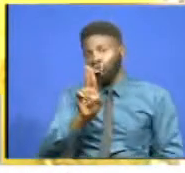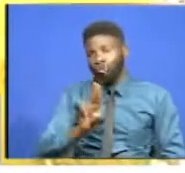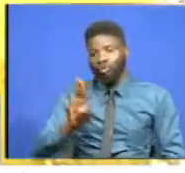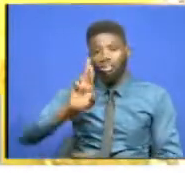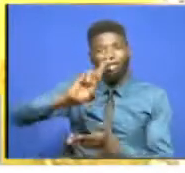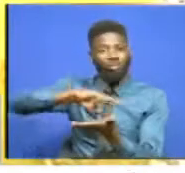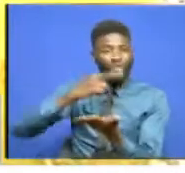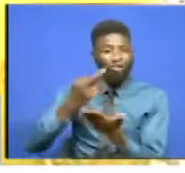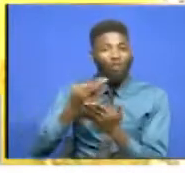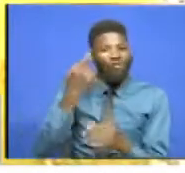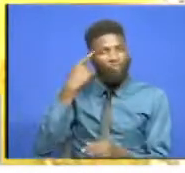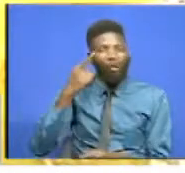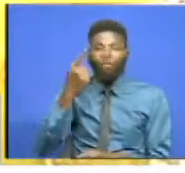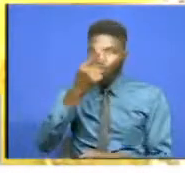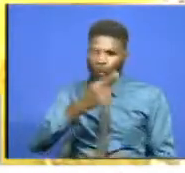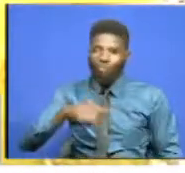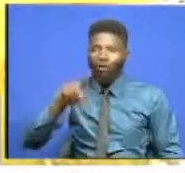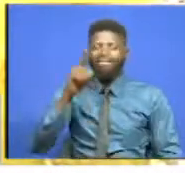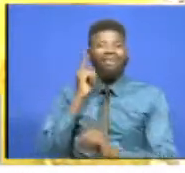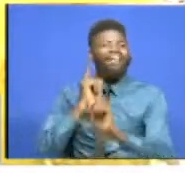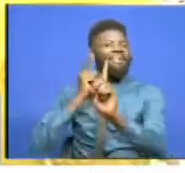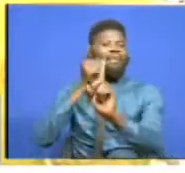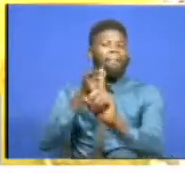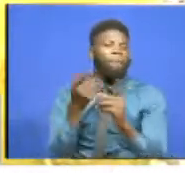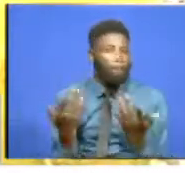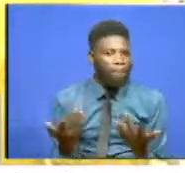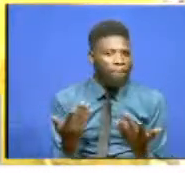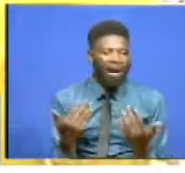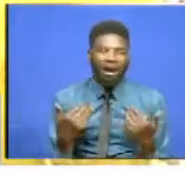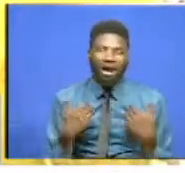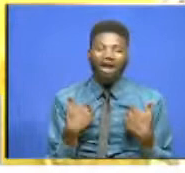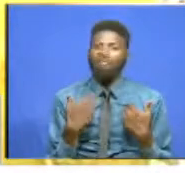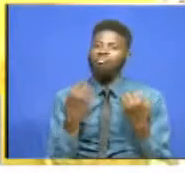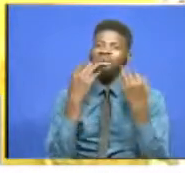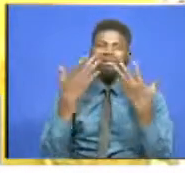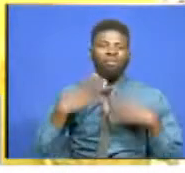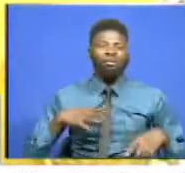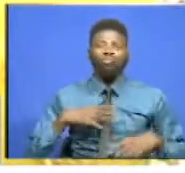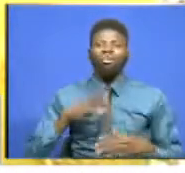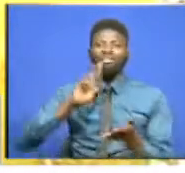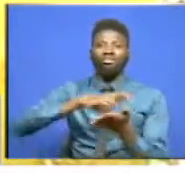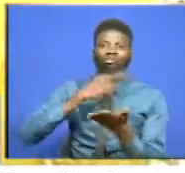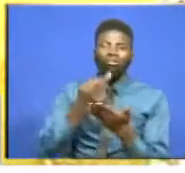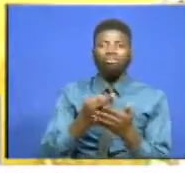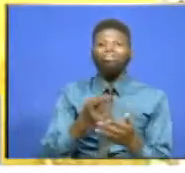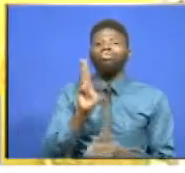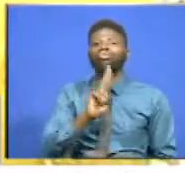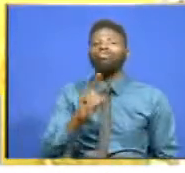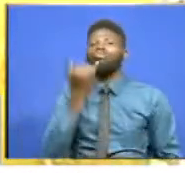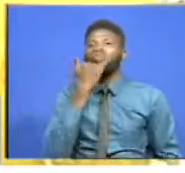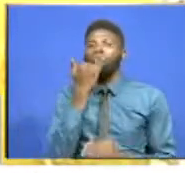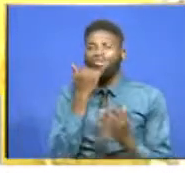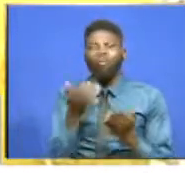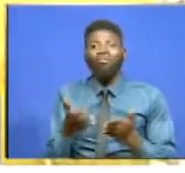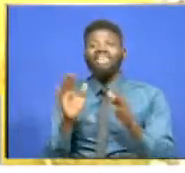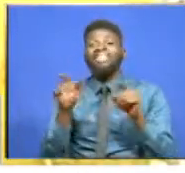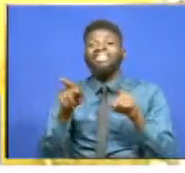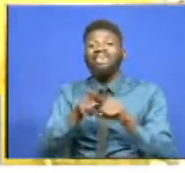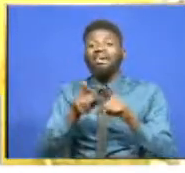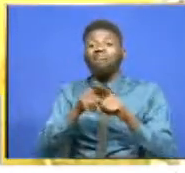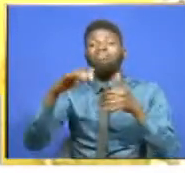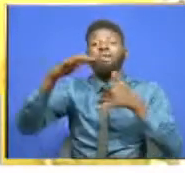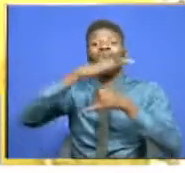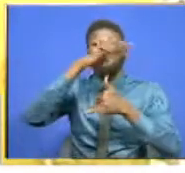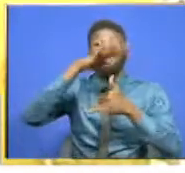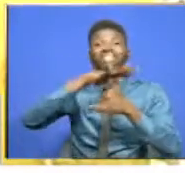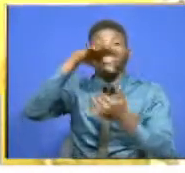they are intended. So there has been a lot of misuse of resources, a lot of, you know, misprioritization. I sit in the budget